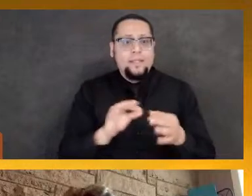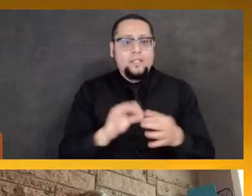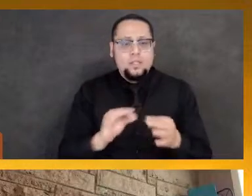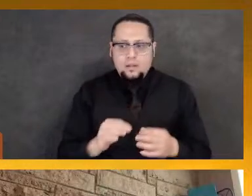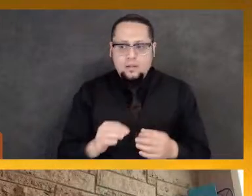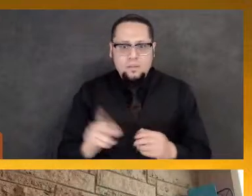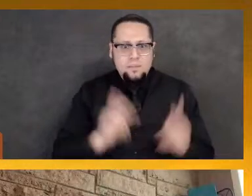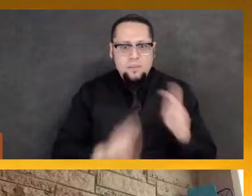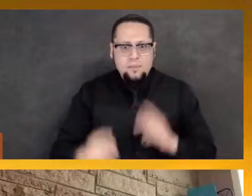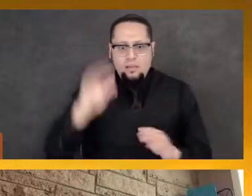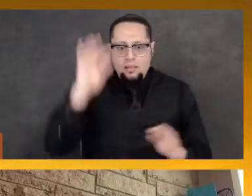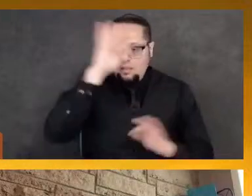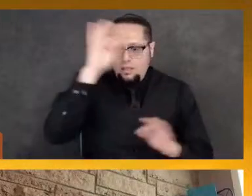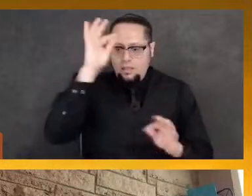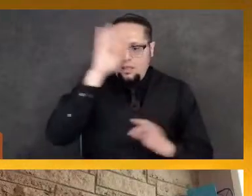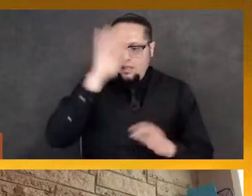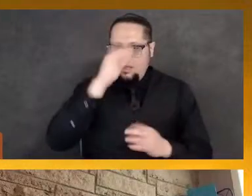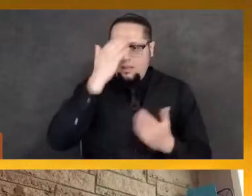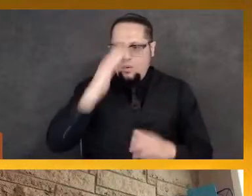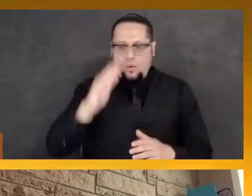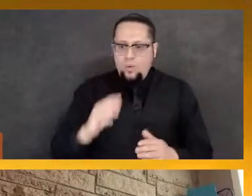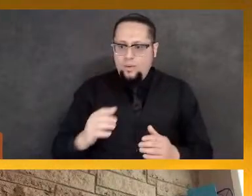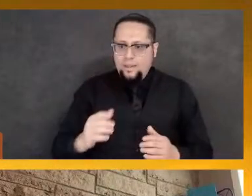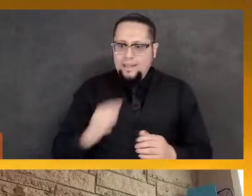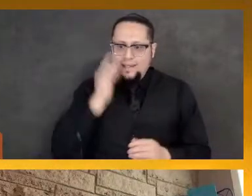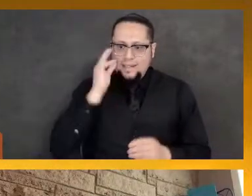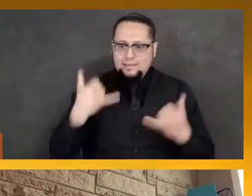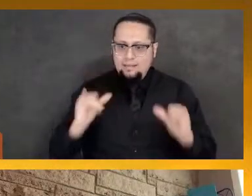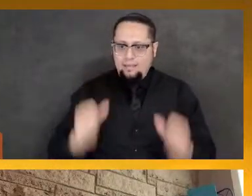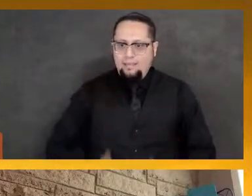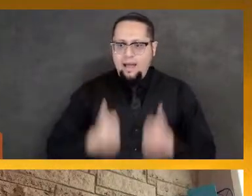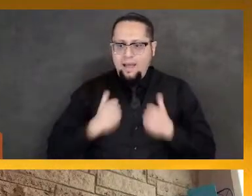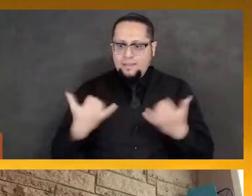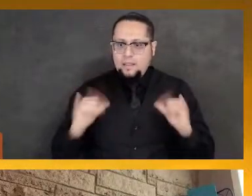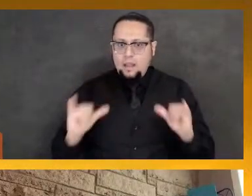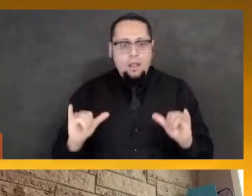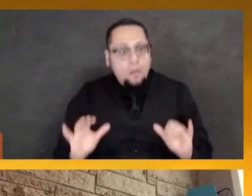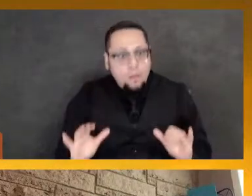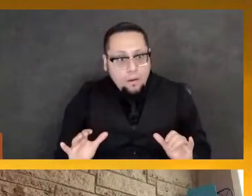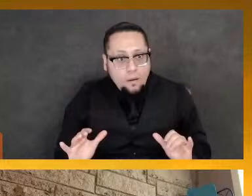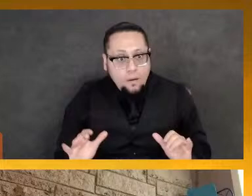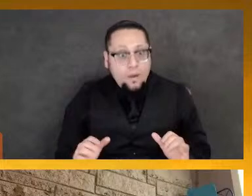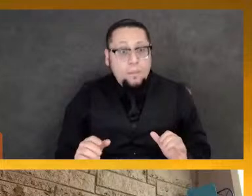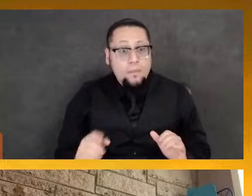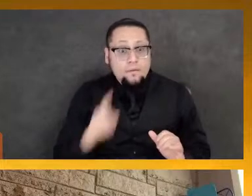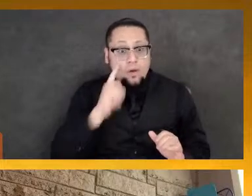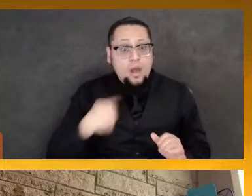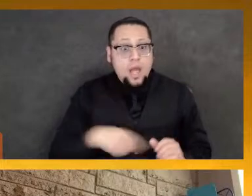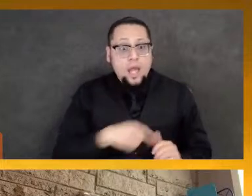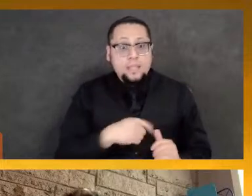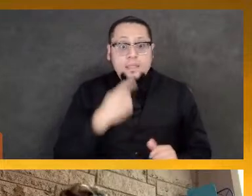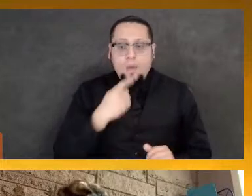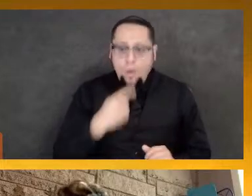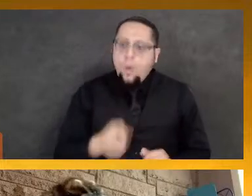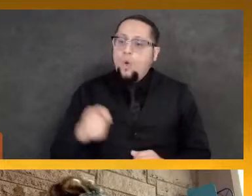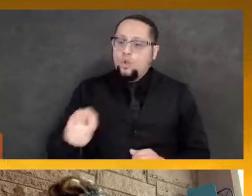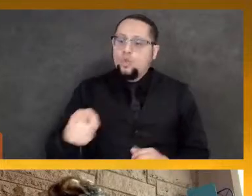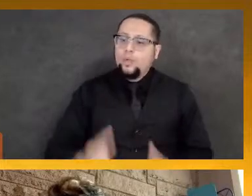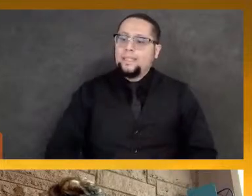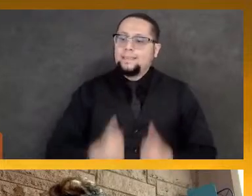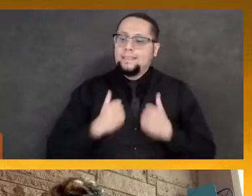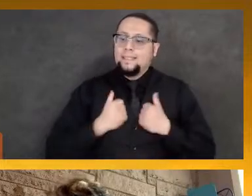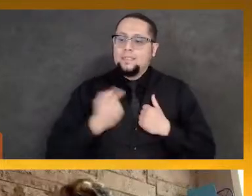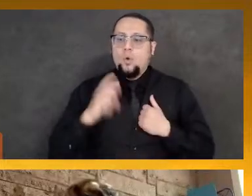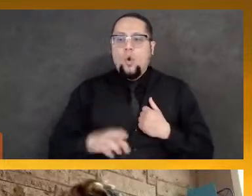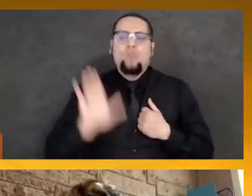not exist? And just the audacity for us to tell a group of people, you don't exist, you don't know what you're